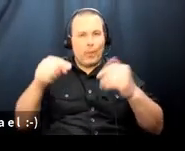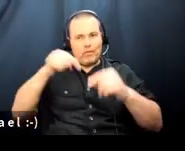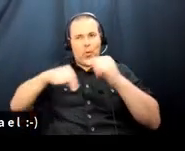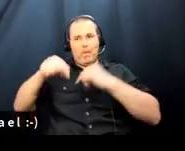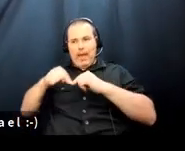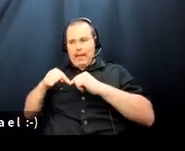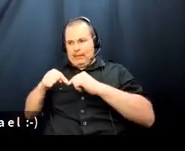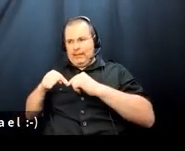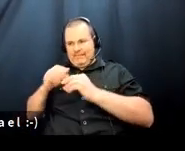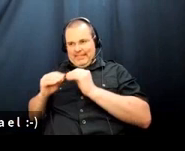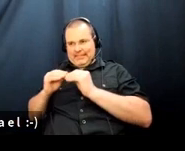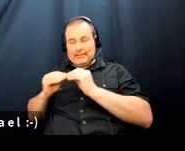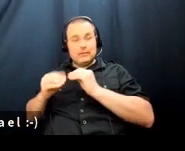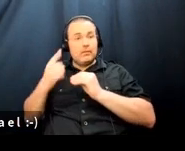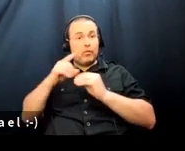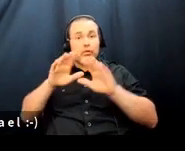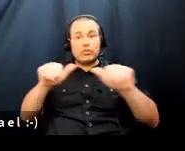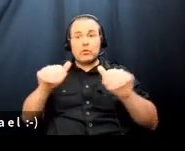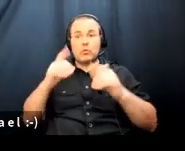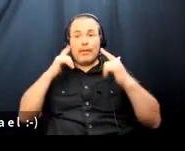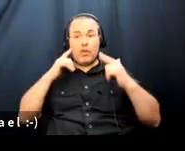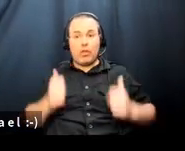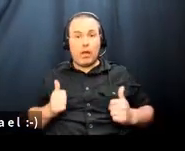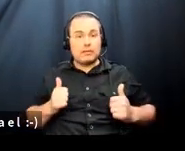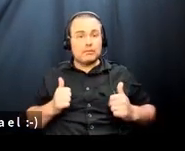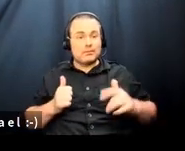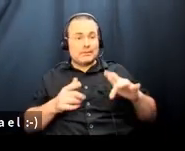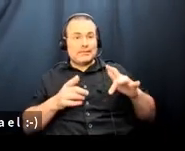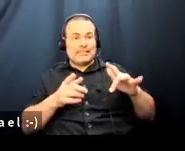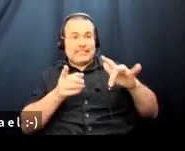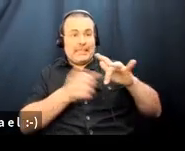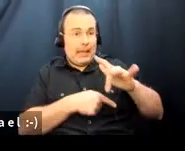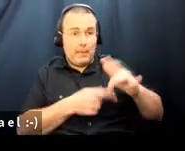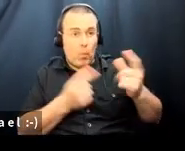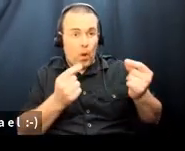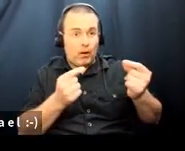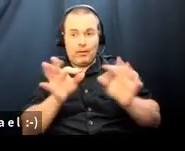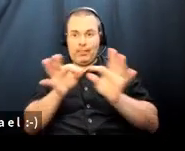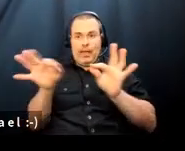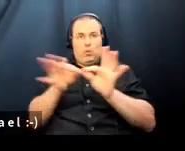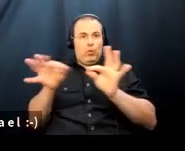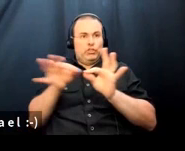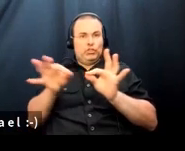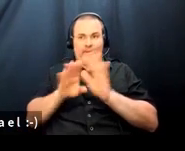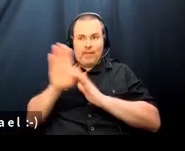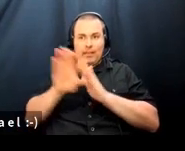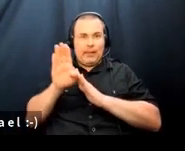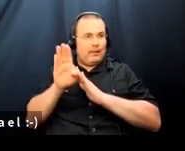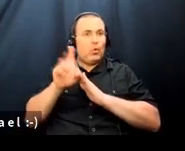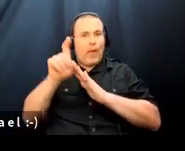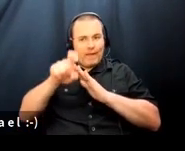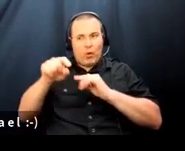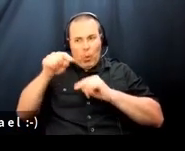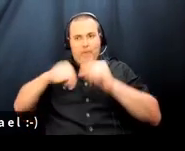of children with hearing loss, what gets skipped is language developing, you've got to go back